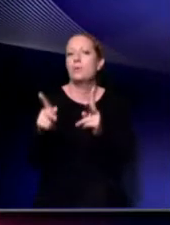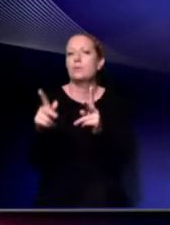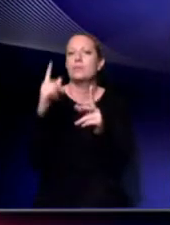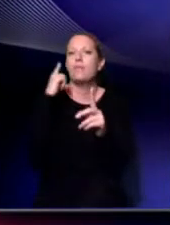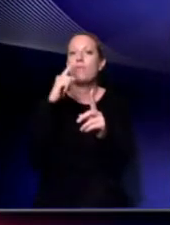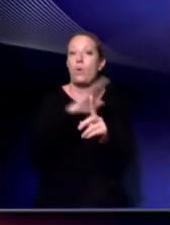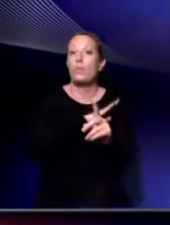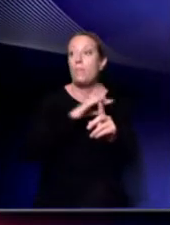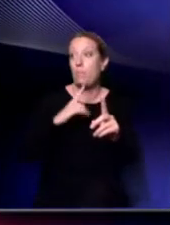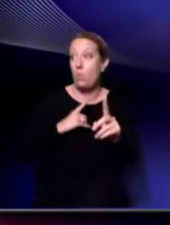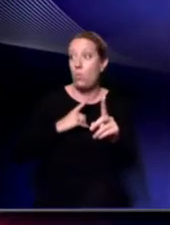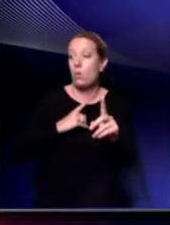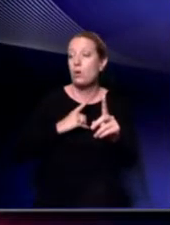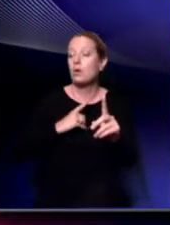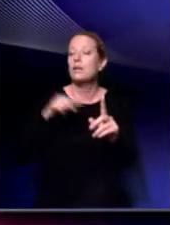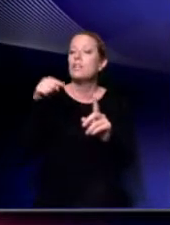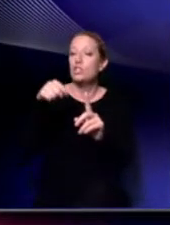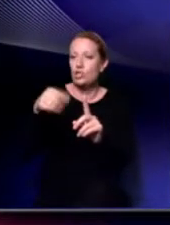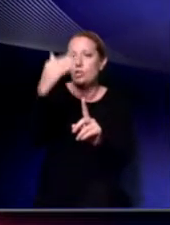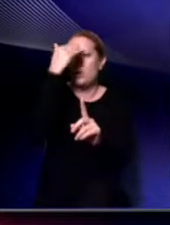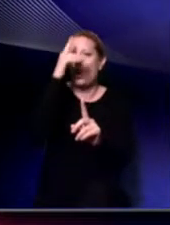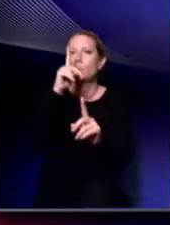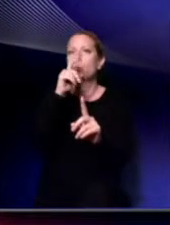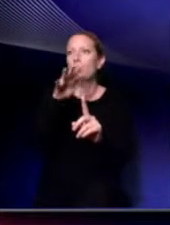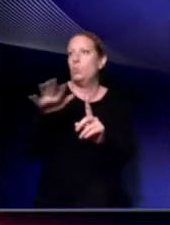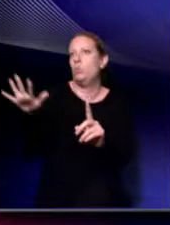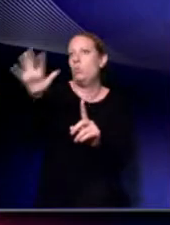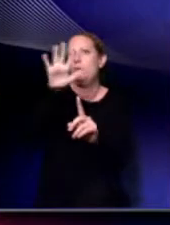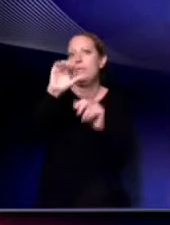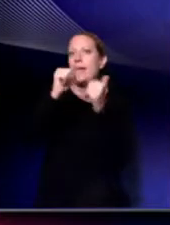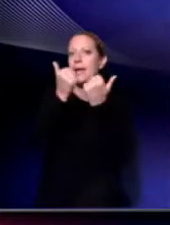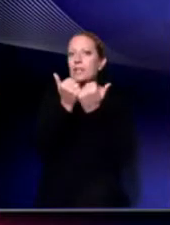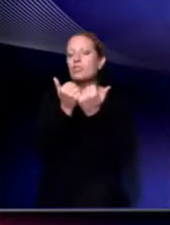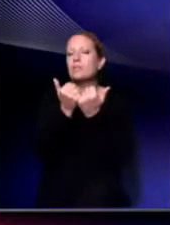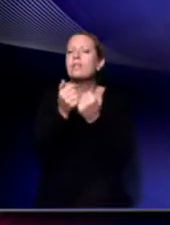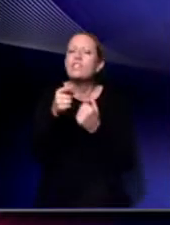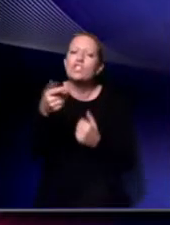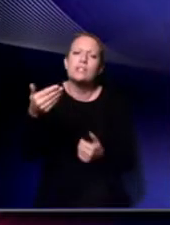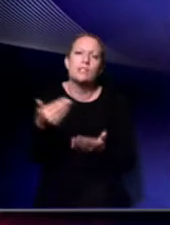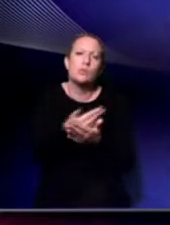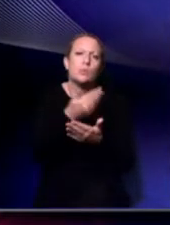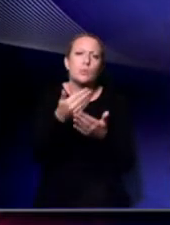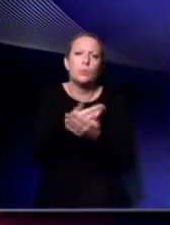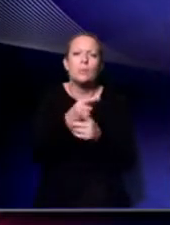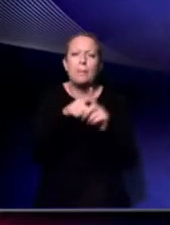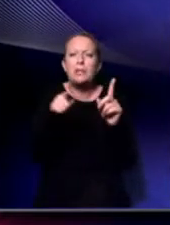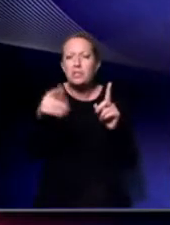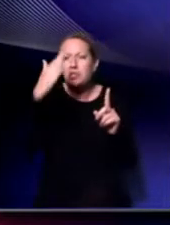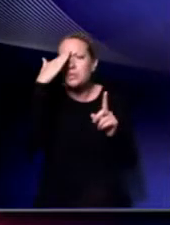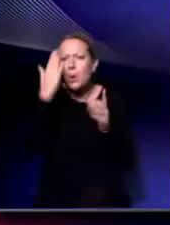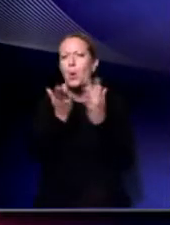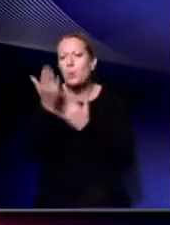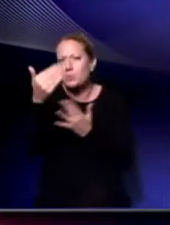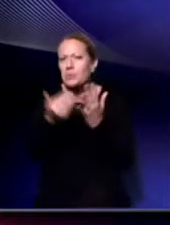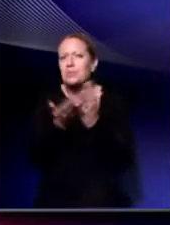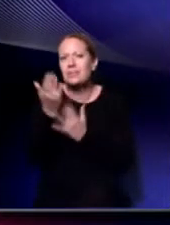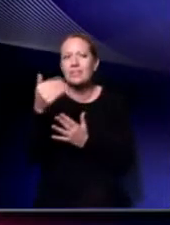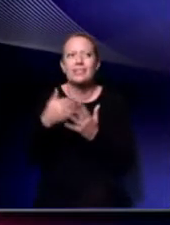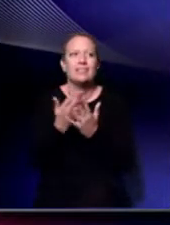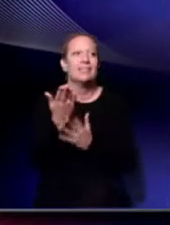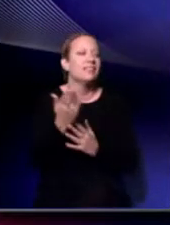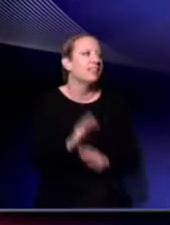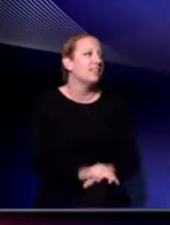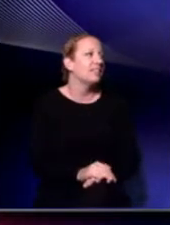to where in the agency. I mean, I know she's new to the agency and everything, but I think she knows her way around. So.